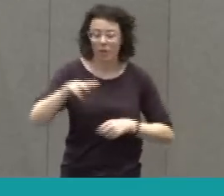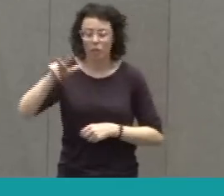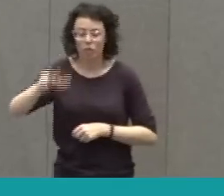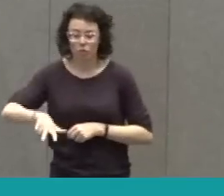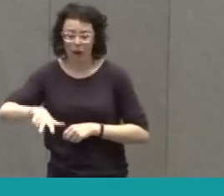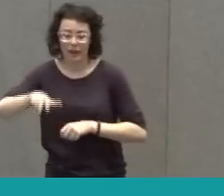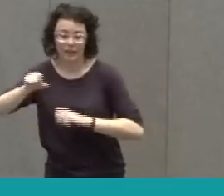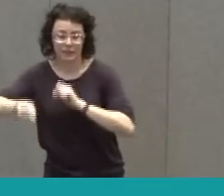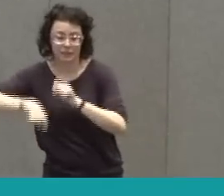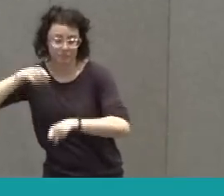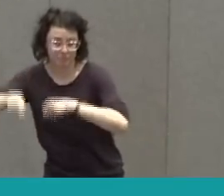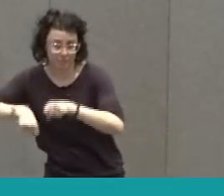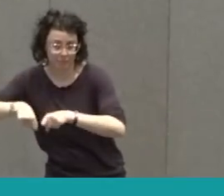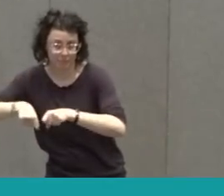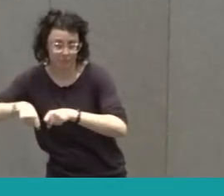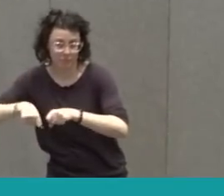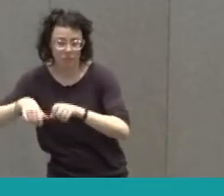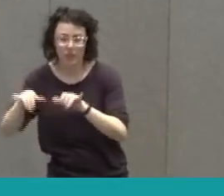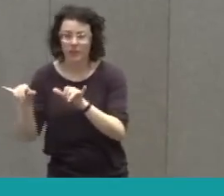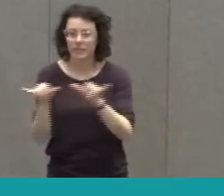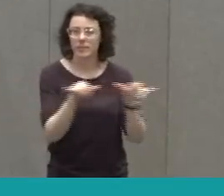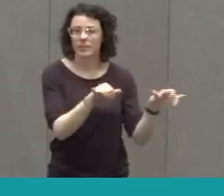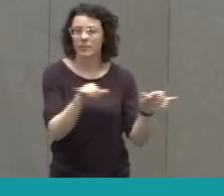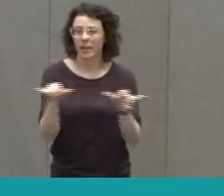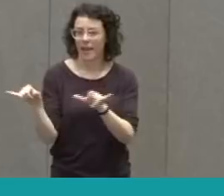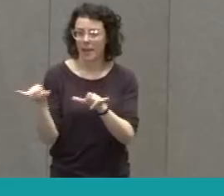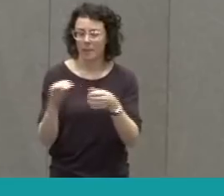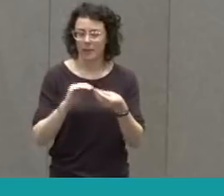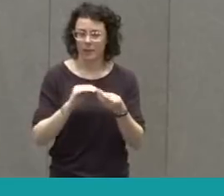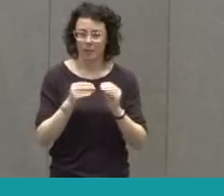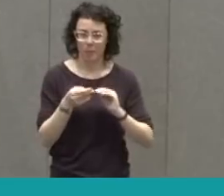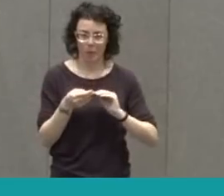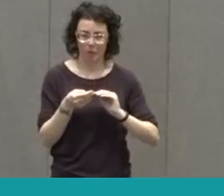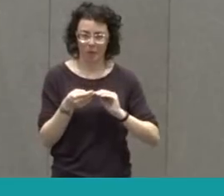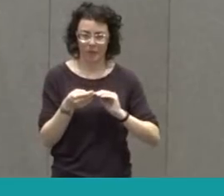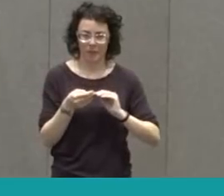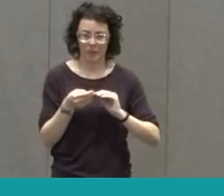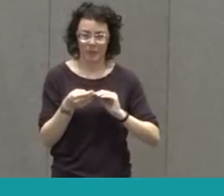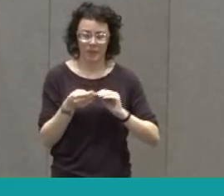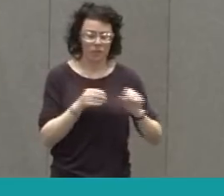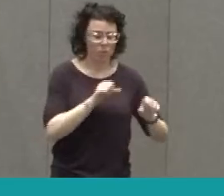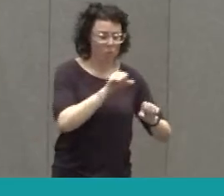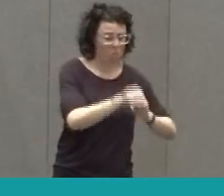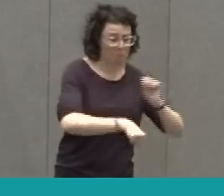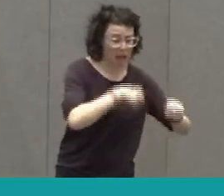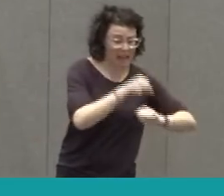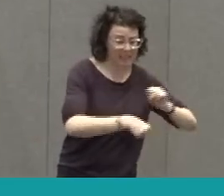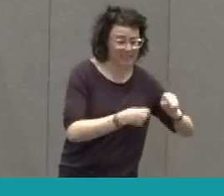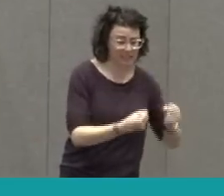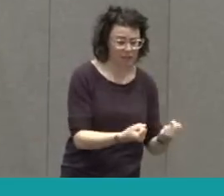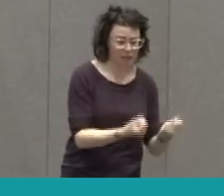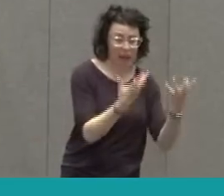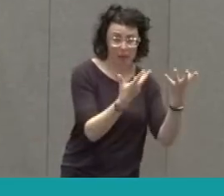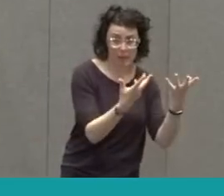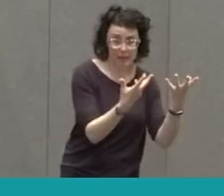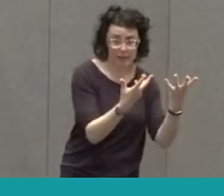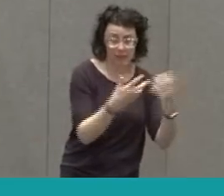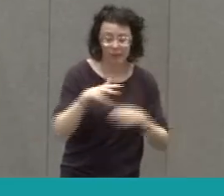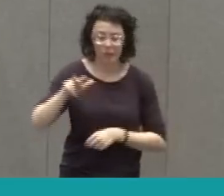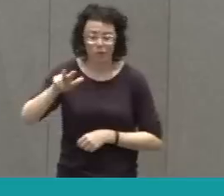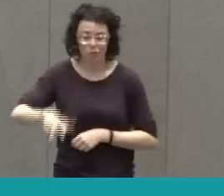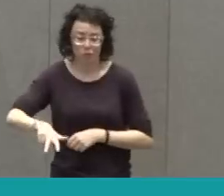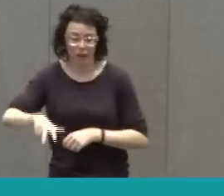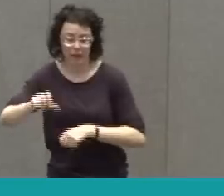How many bikes were there? How many trikes were there? And show how you figured it